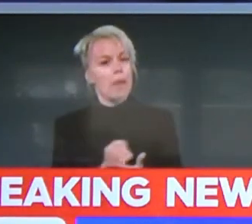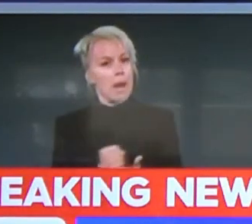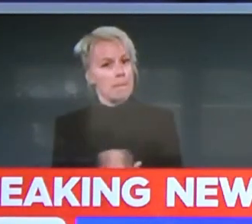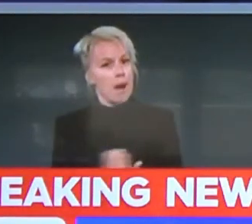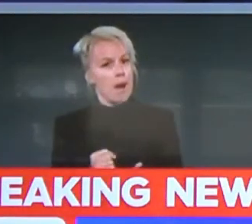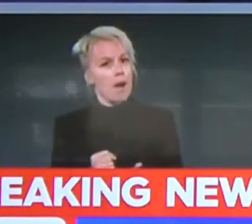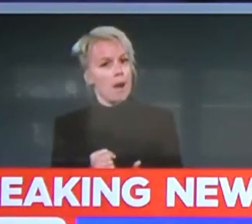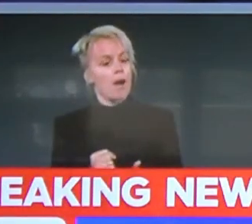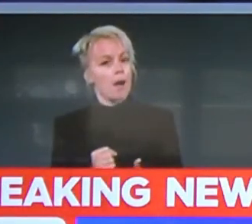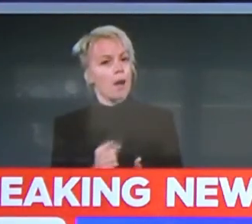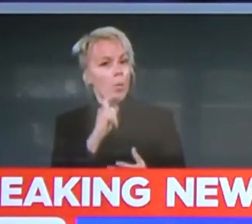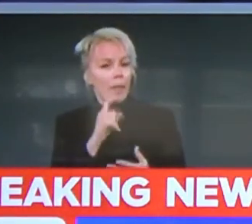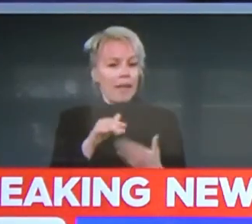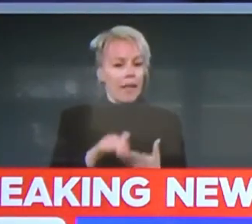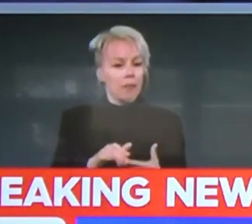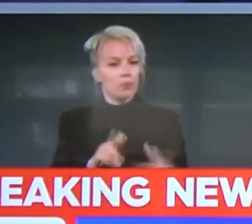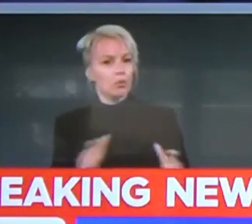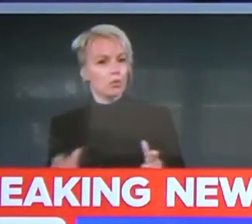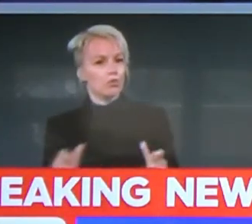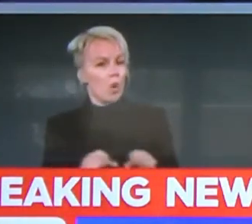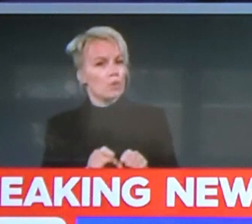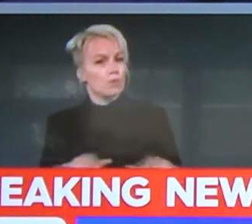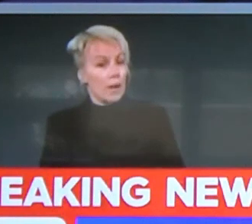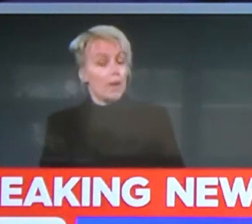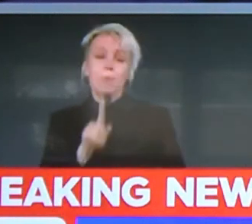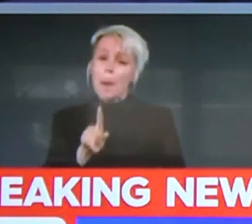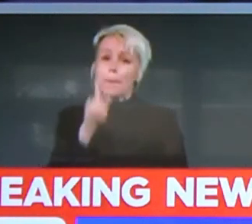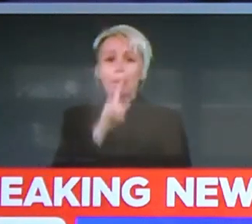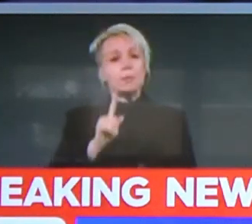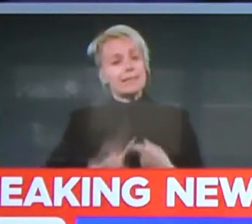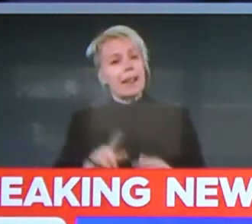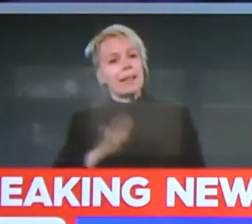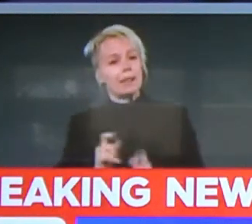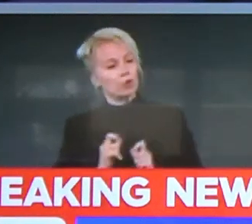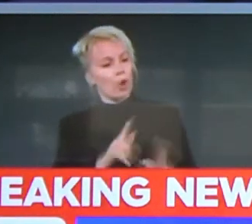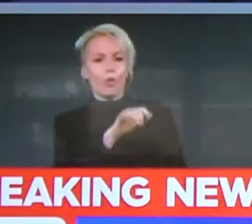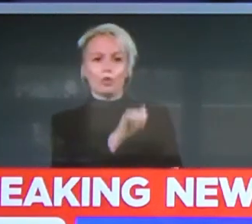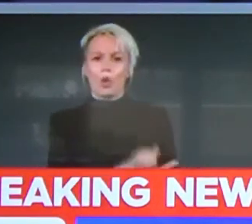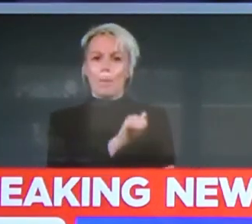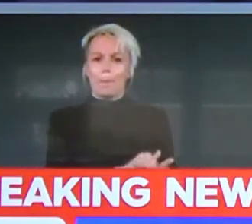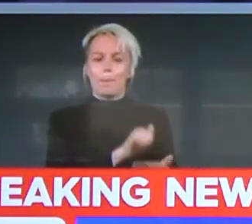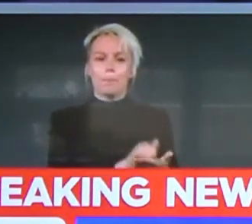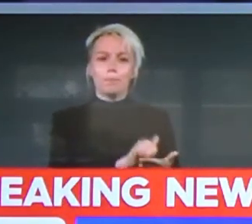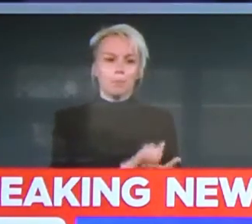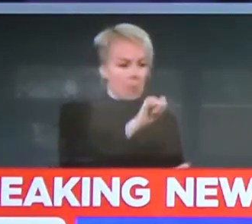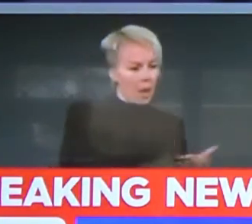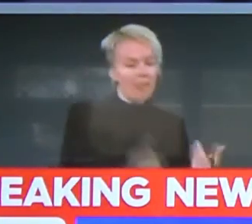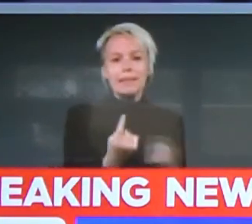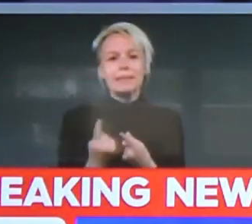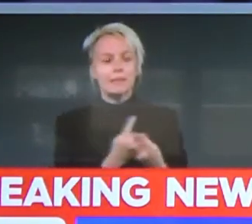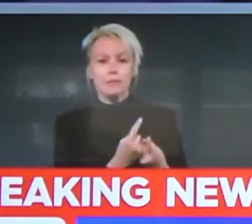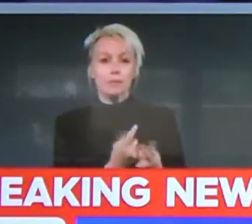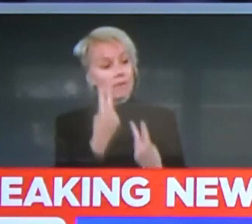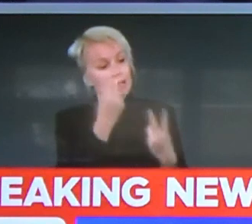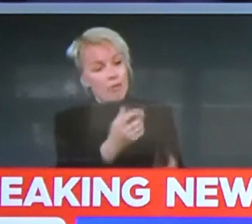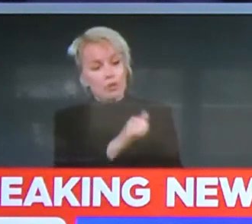on the spread of the virus. But it is important for people to go to the shop. It is important to go to the shopping centre. It is